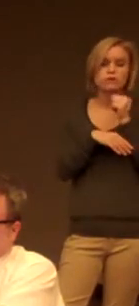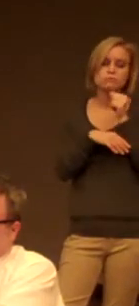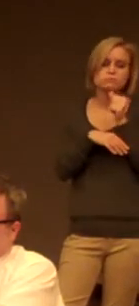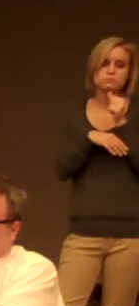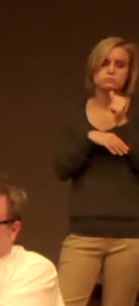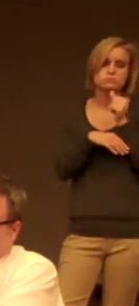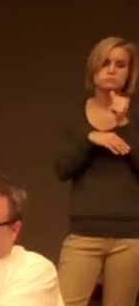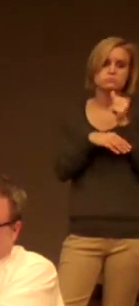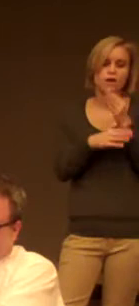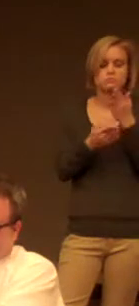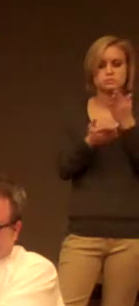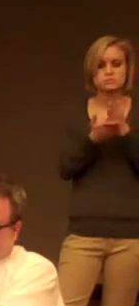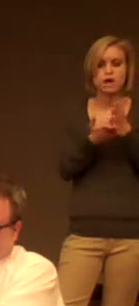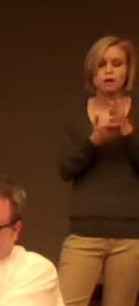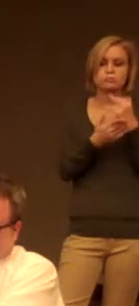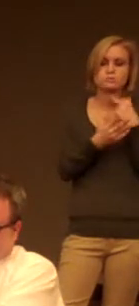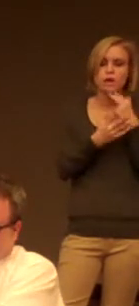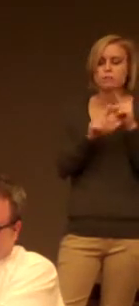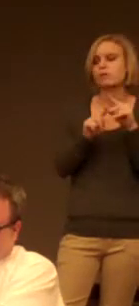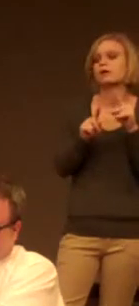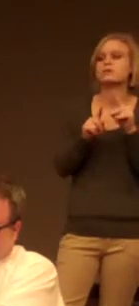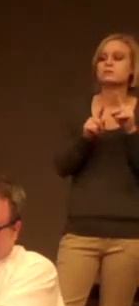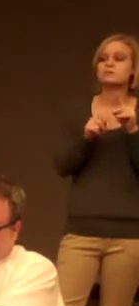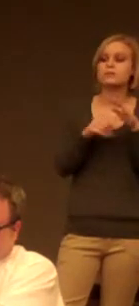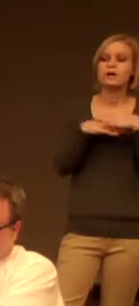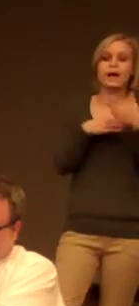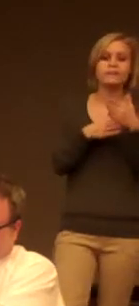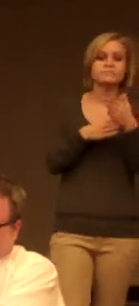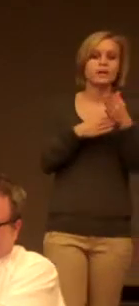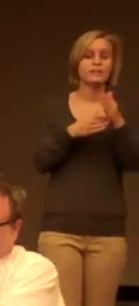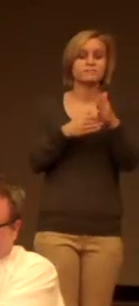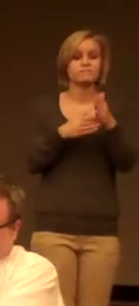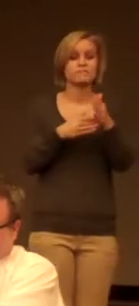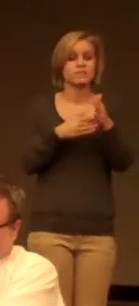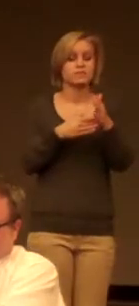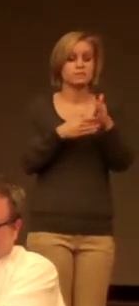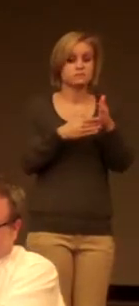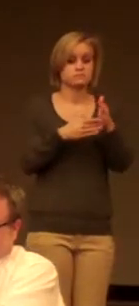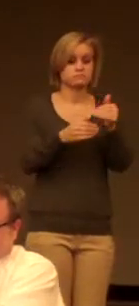stopped. But after I hit the car in front of me,